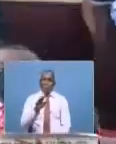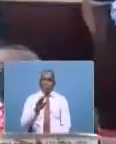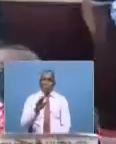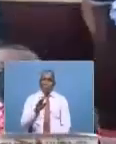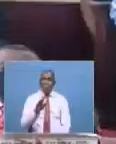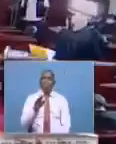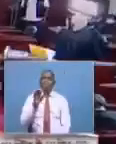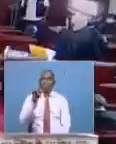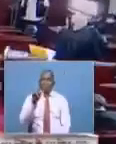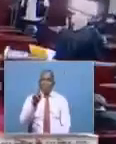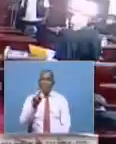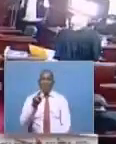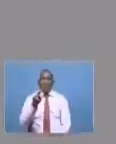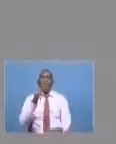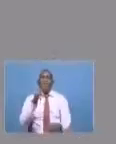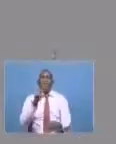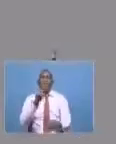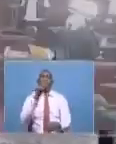what is your